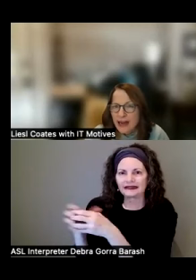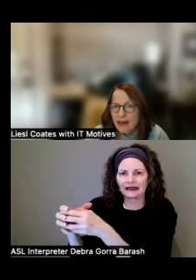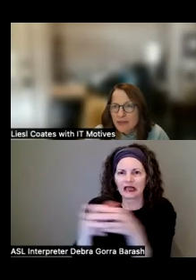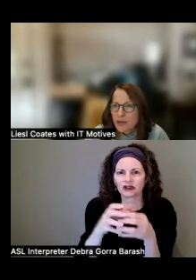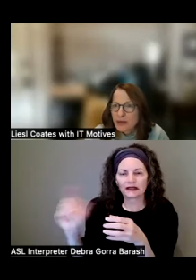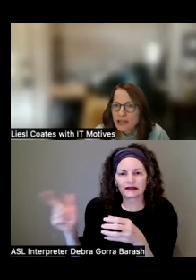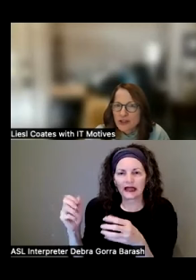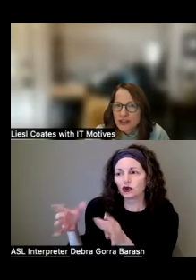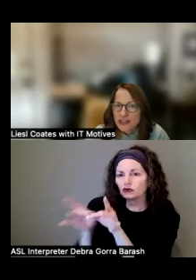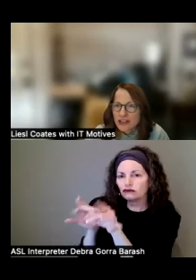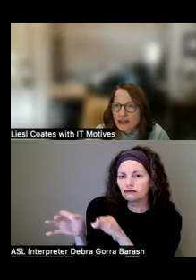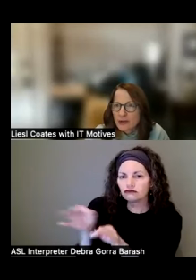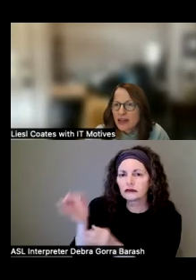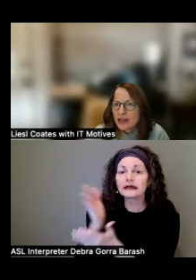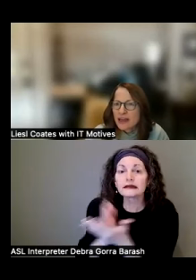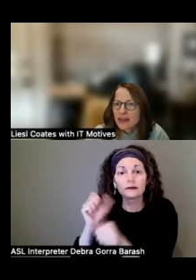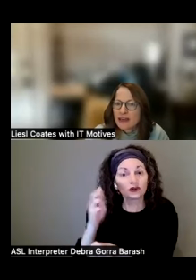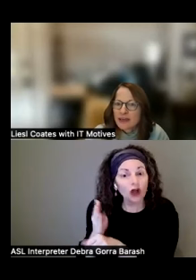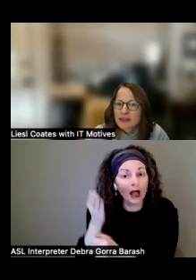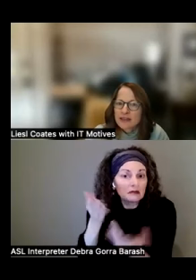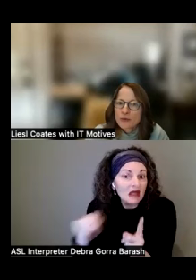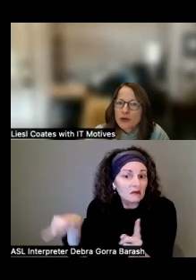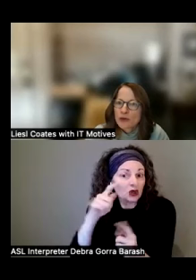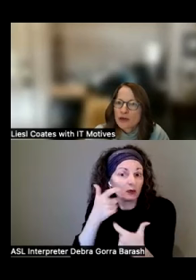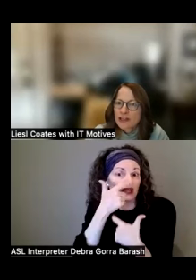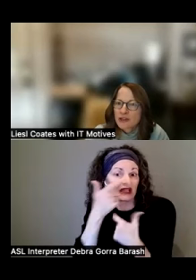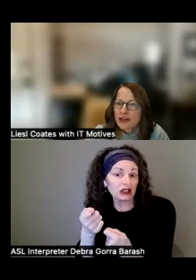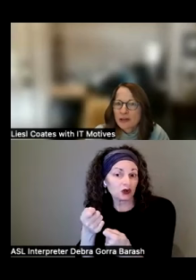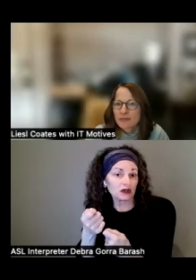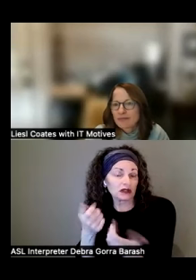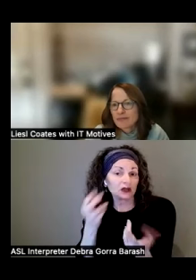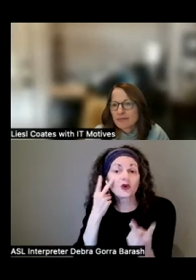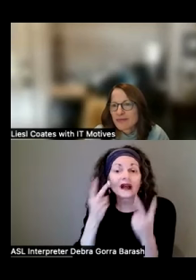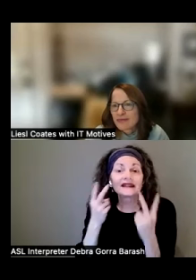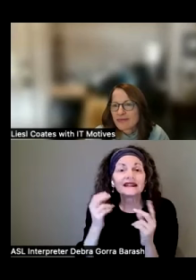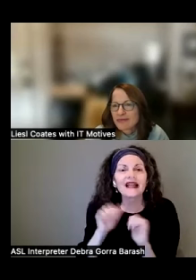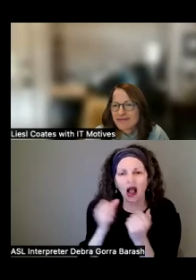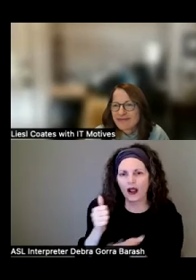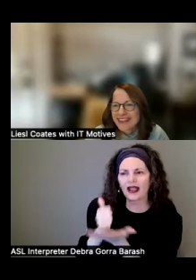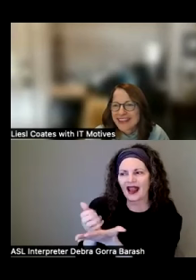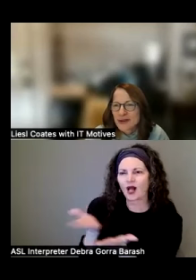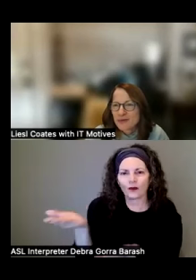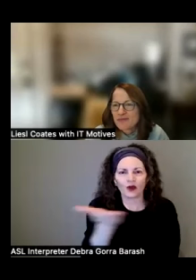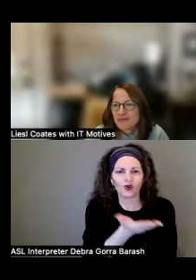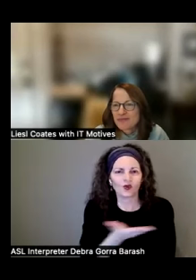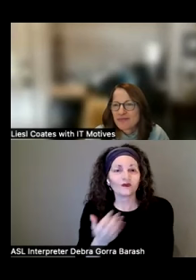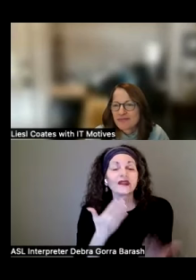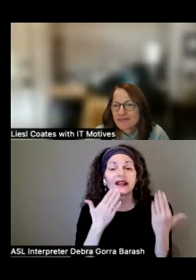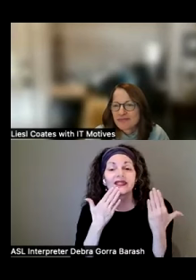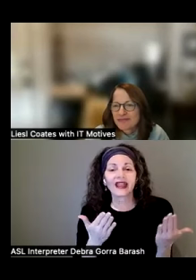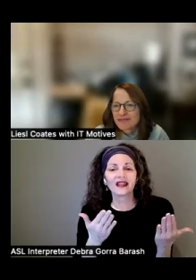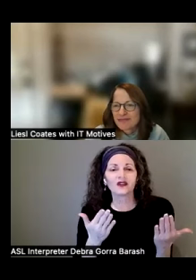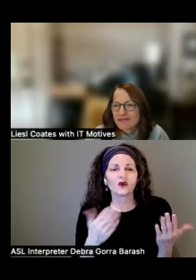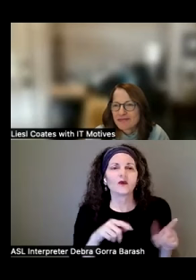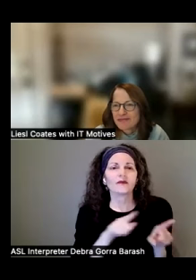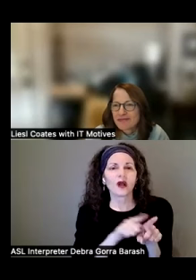that we have that might be interesting to you, and seeing what more I can do to help. Thank you.